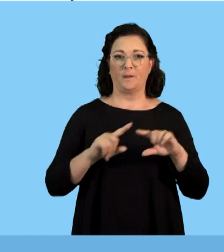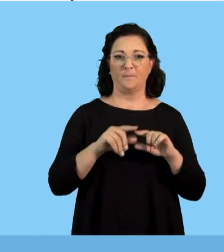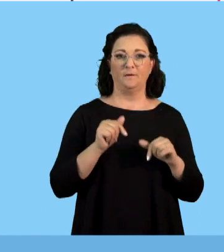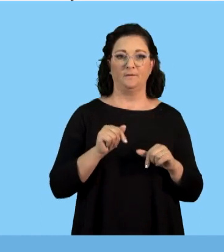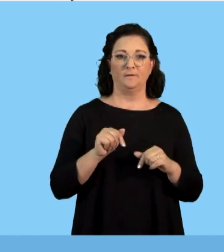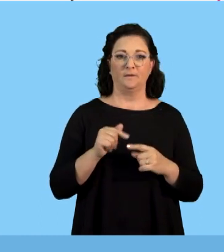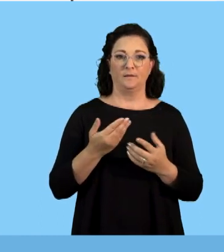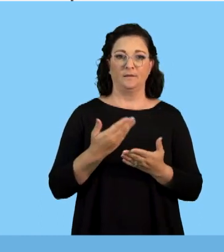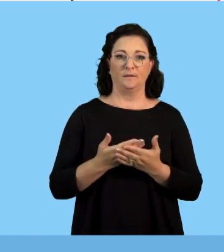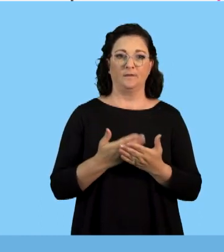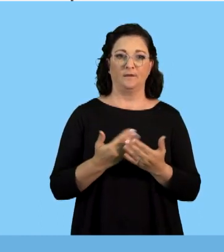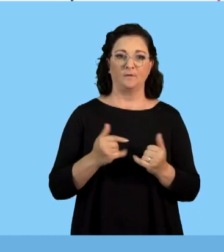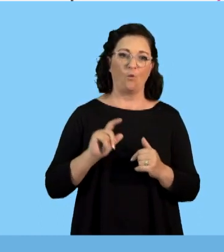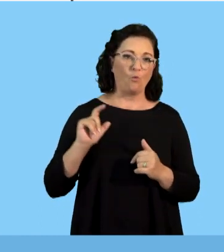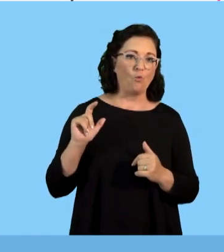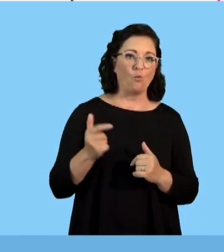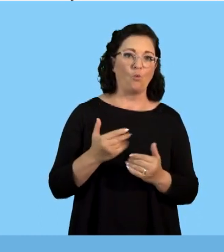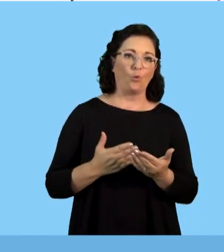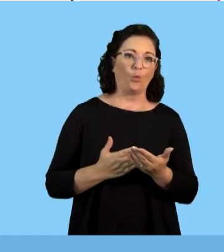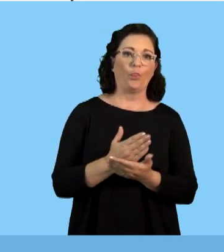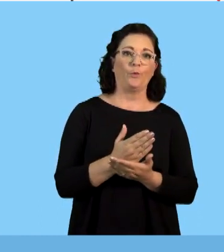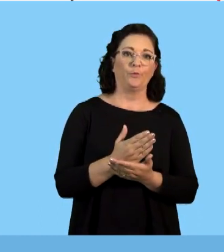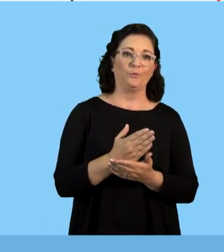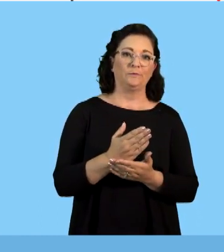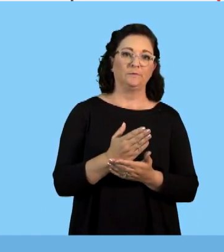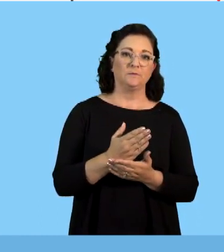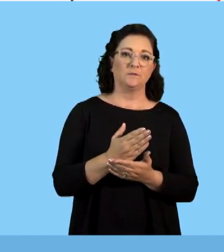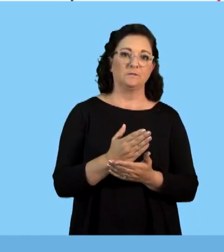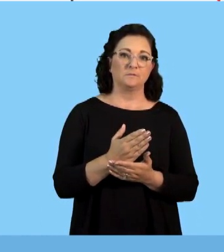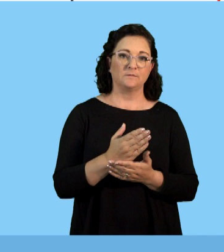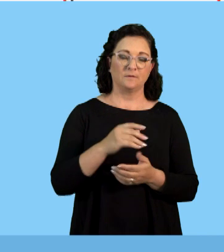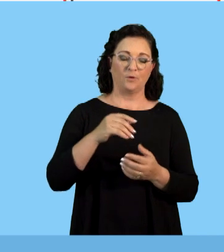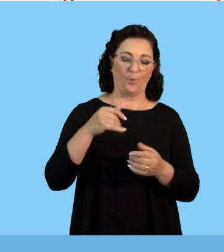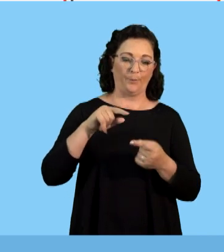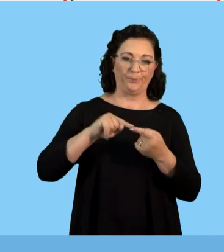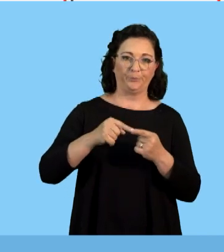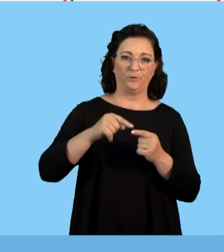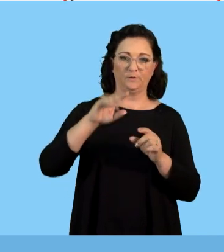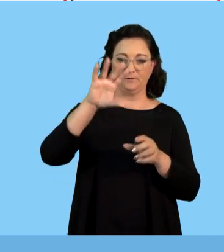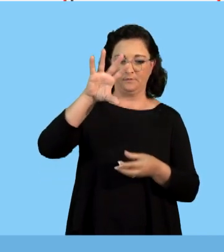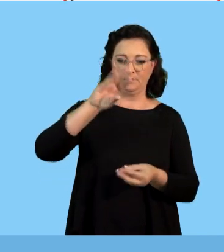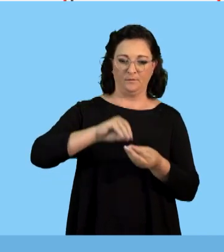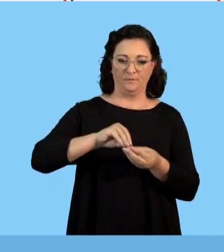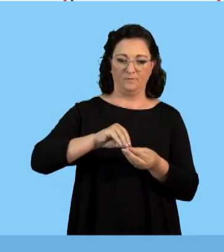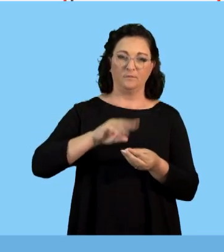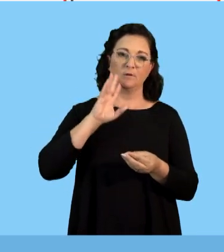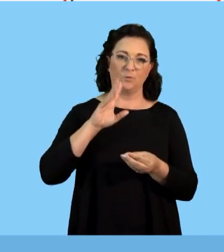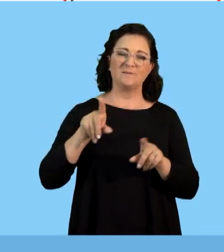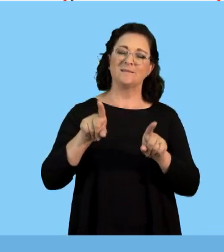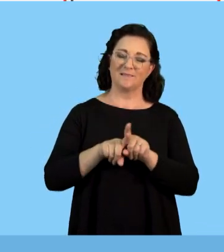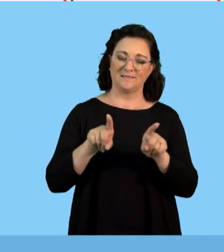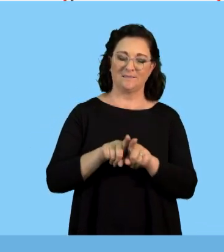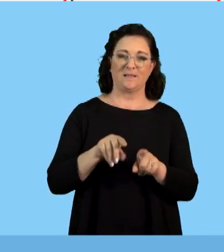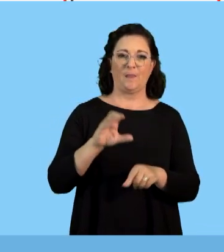gets back to this point, after having passed through all of these resistors, when it gets back to this point, it still needs to sum up to the